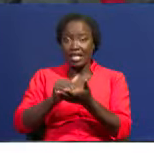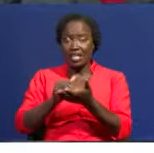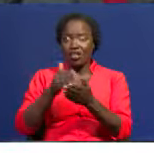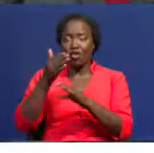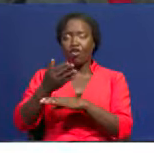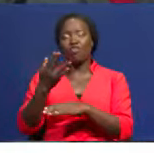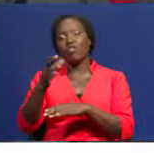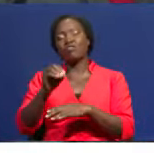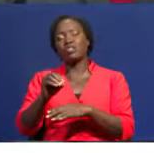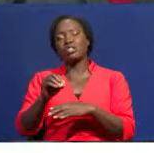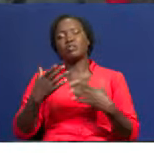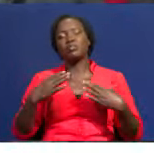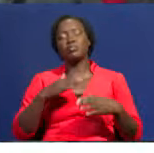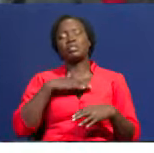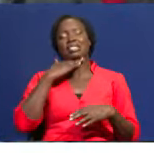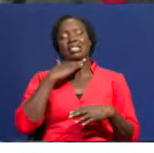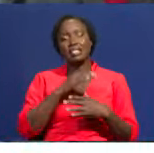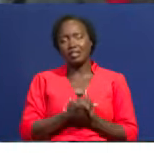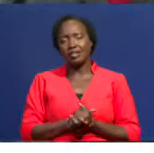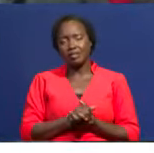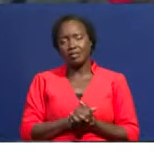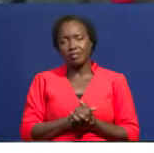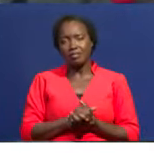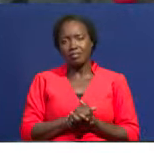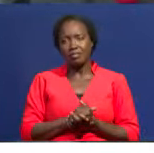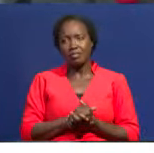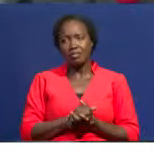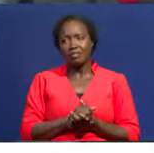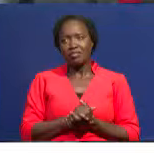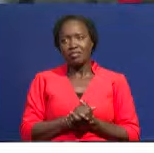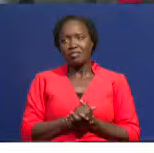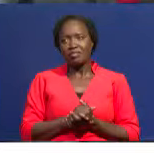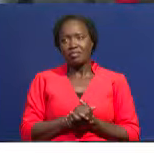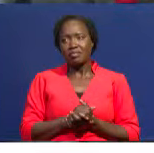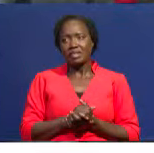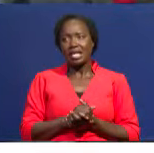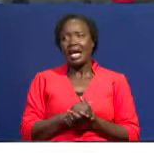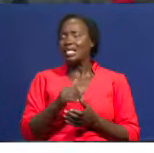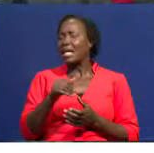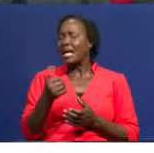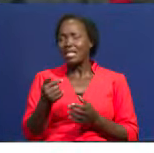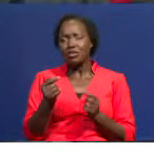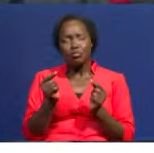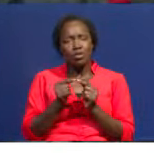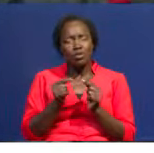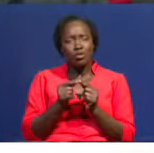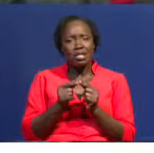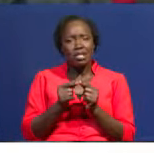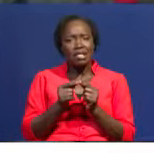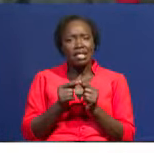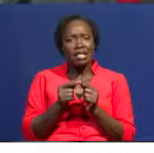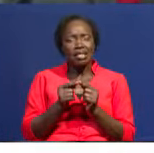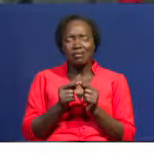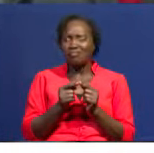40 lives. To say nothing about those who have been wounded, have been hurt.